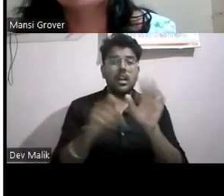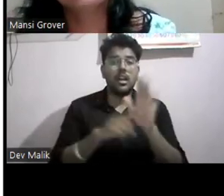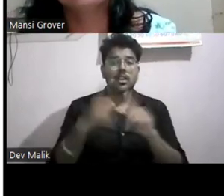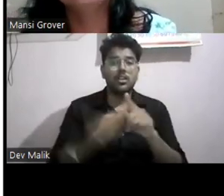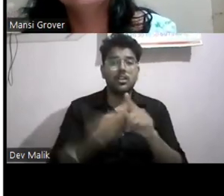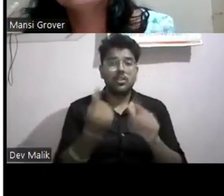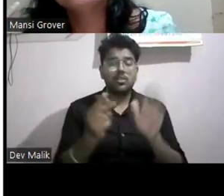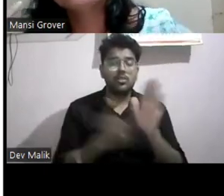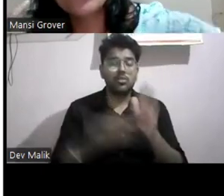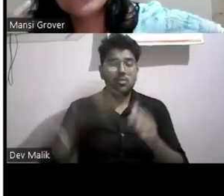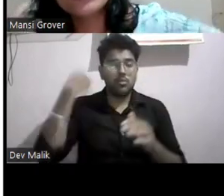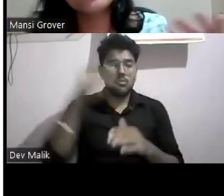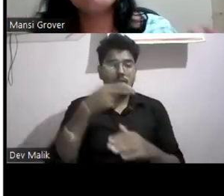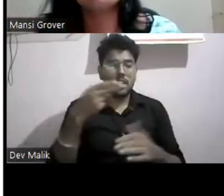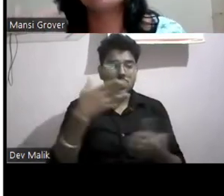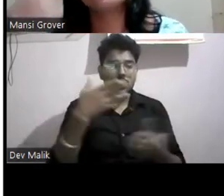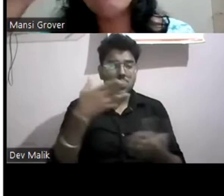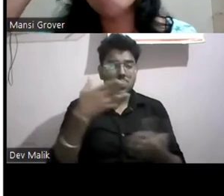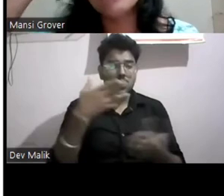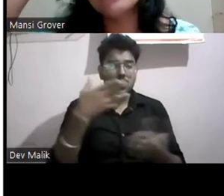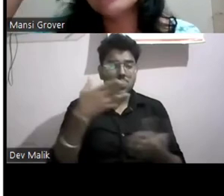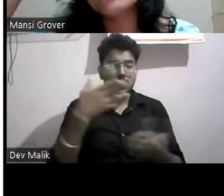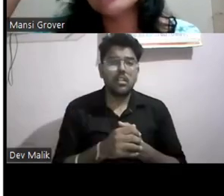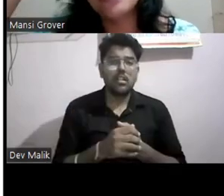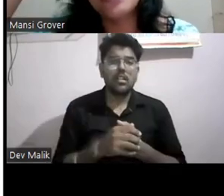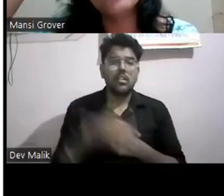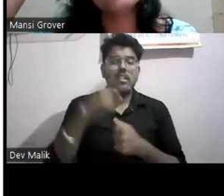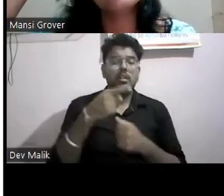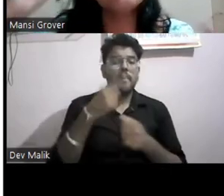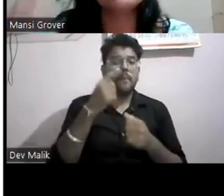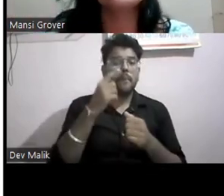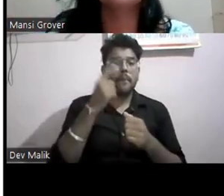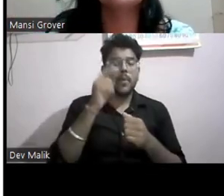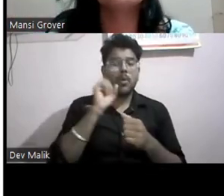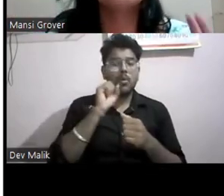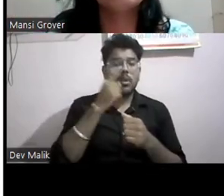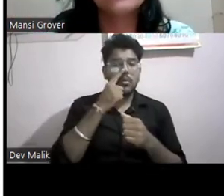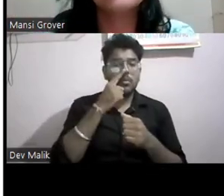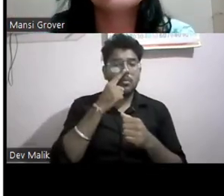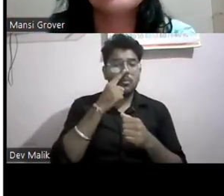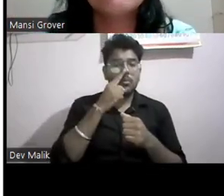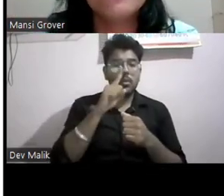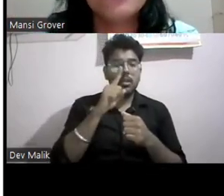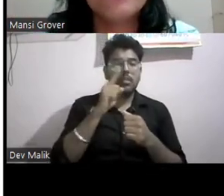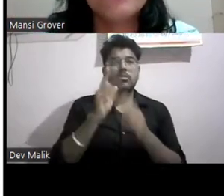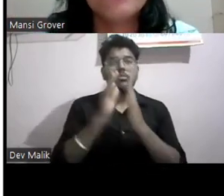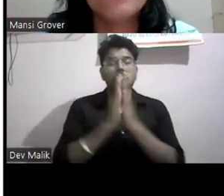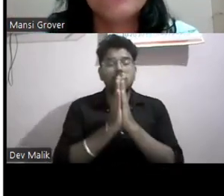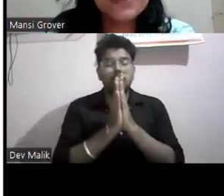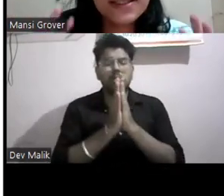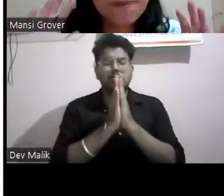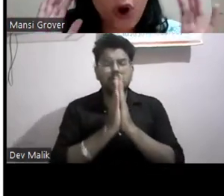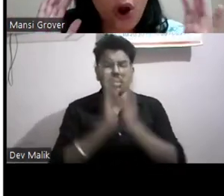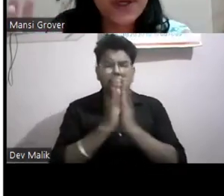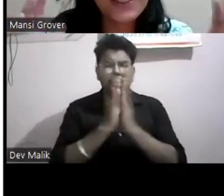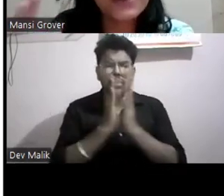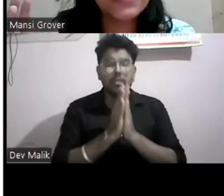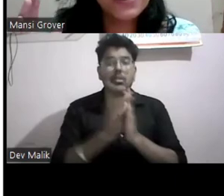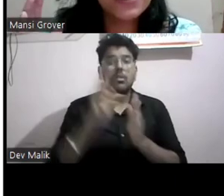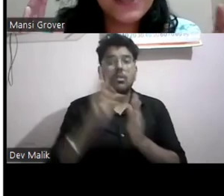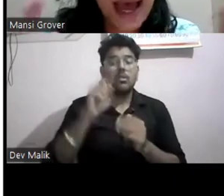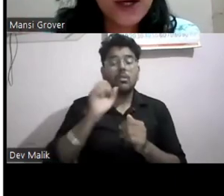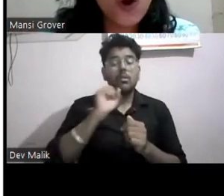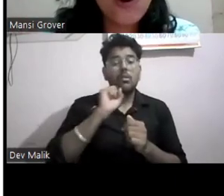of motherhood, this total devotion of mothers and, you know, the representation of mothers in the film. And this